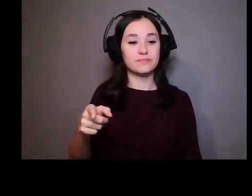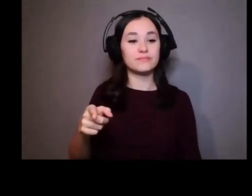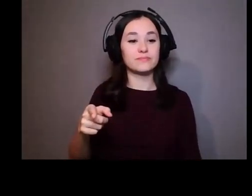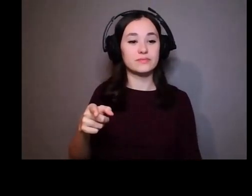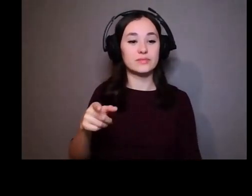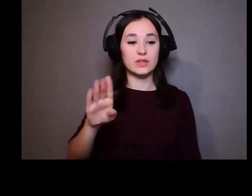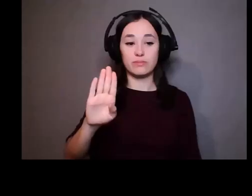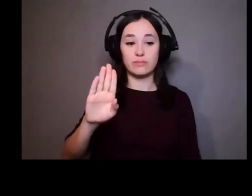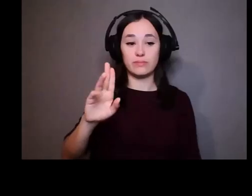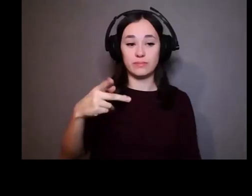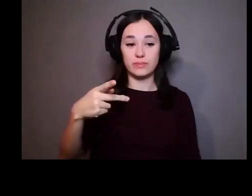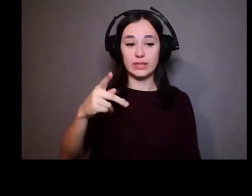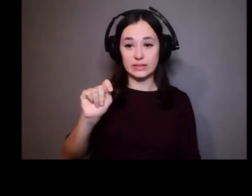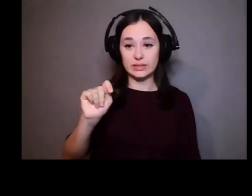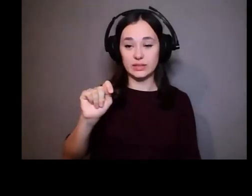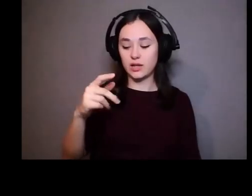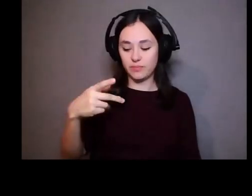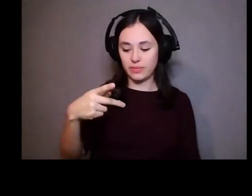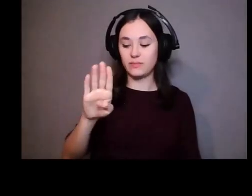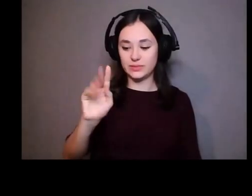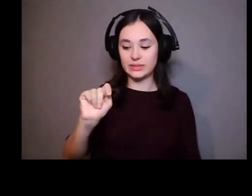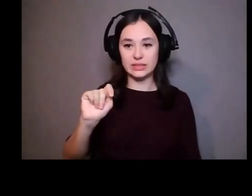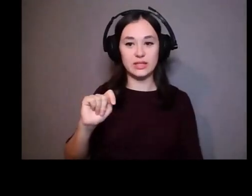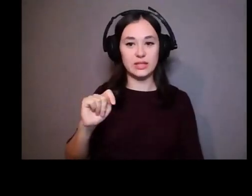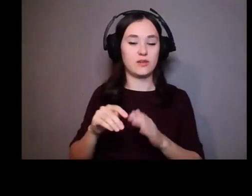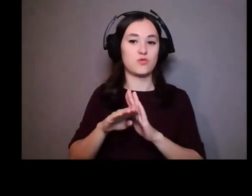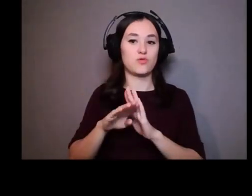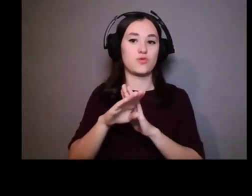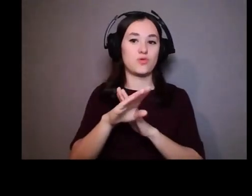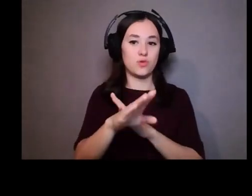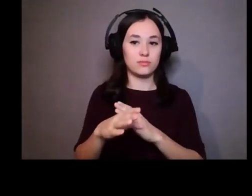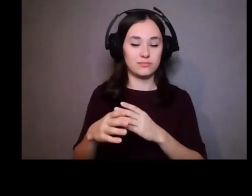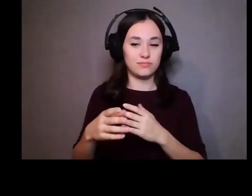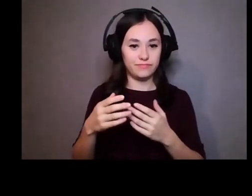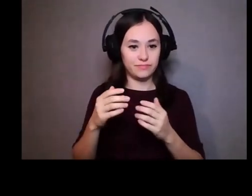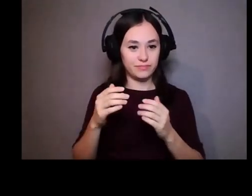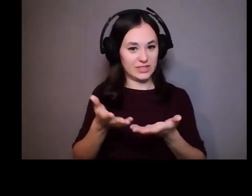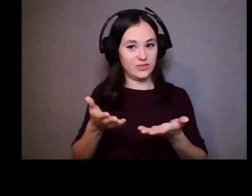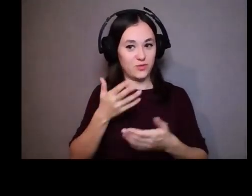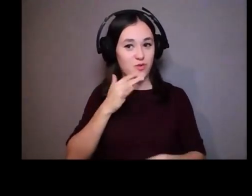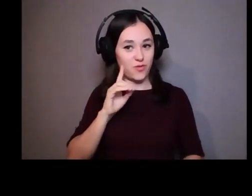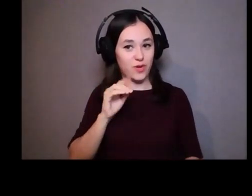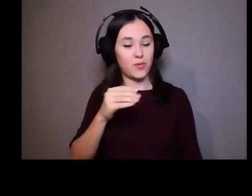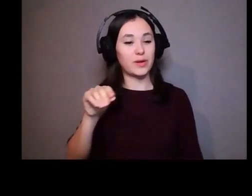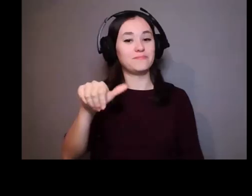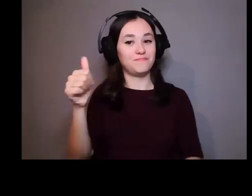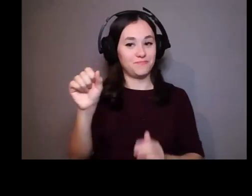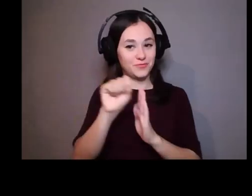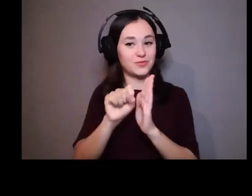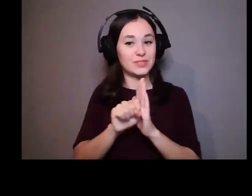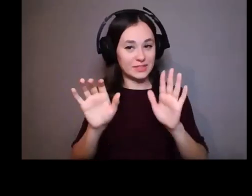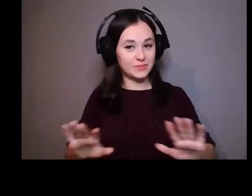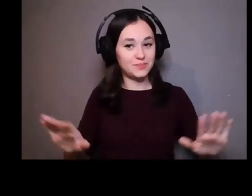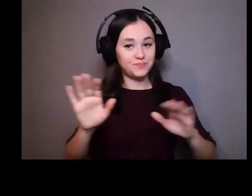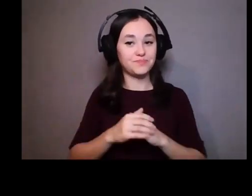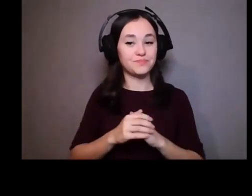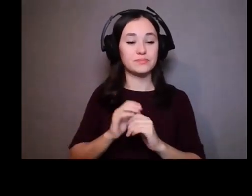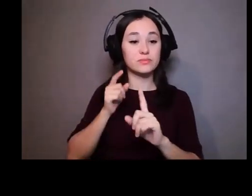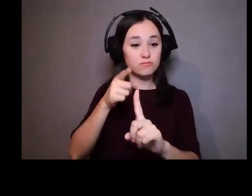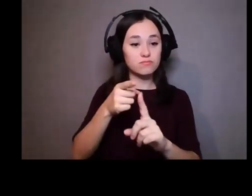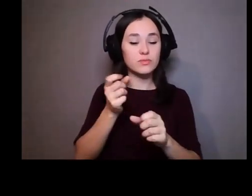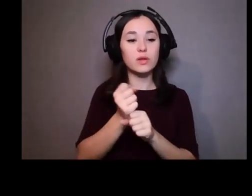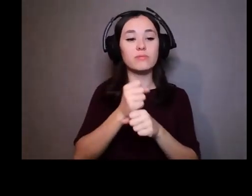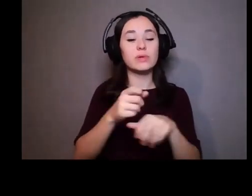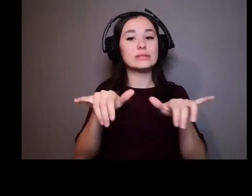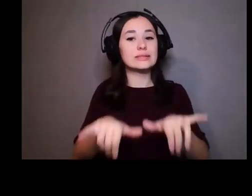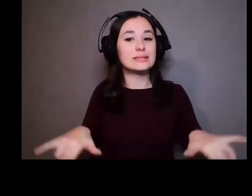within the state and in many states. The goal here would be to create standardized assessments that would